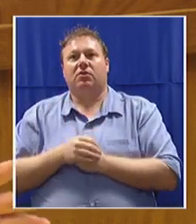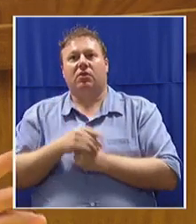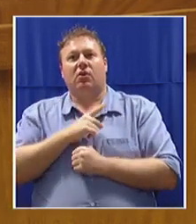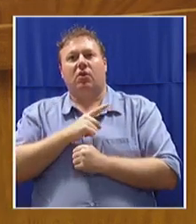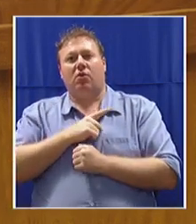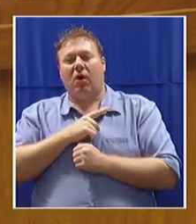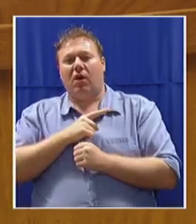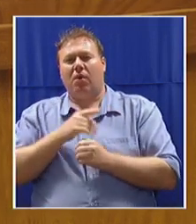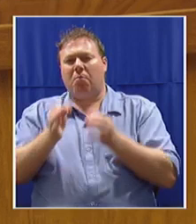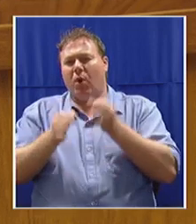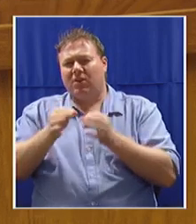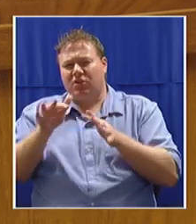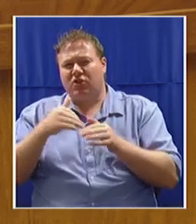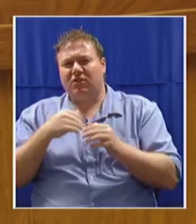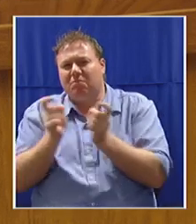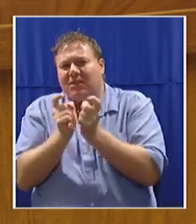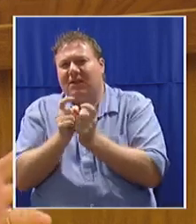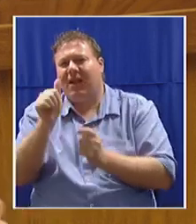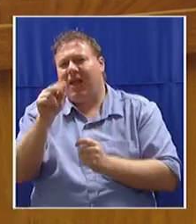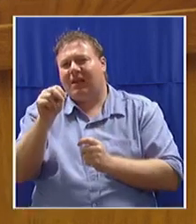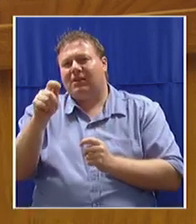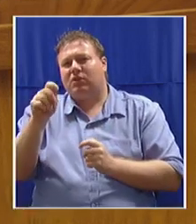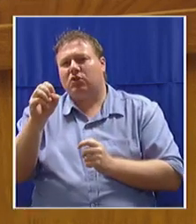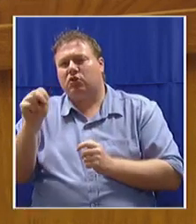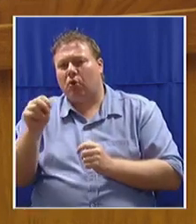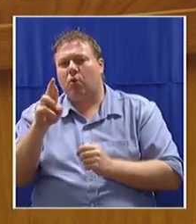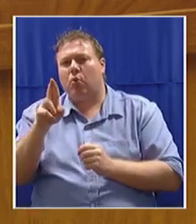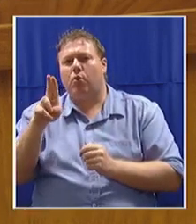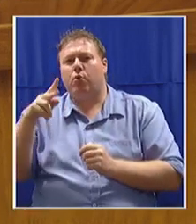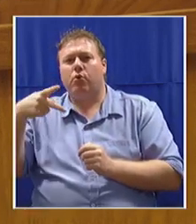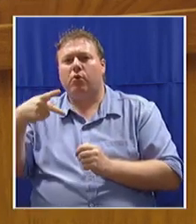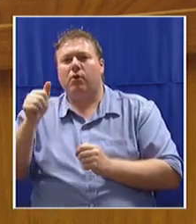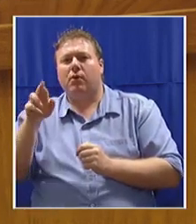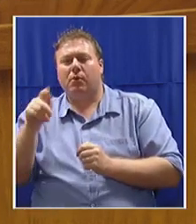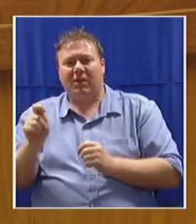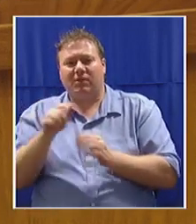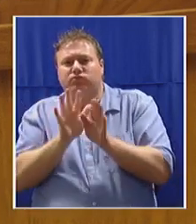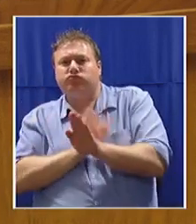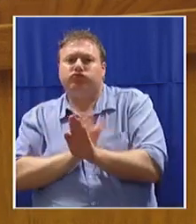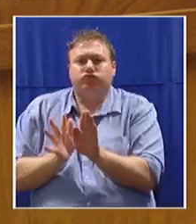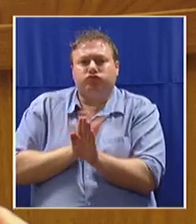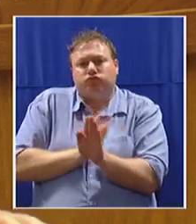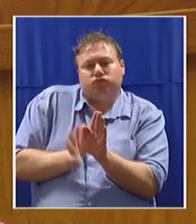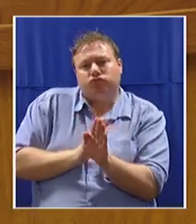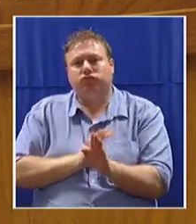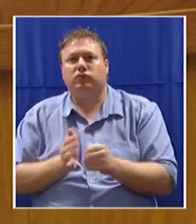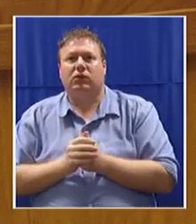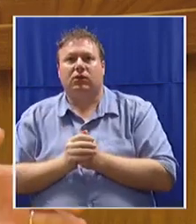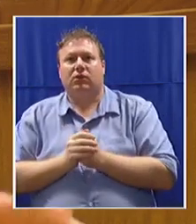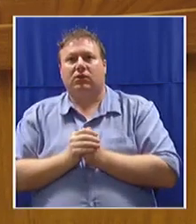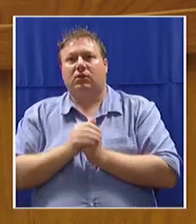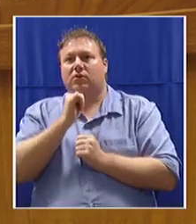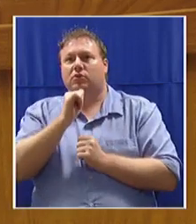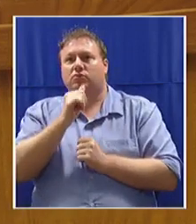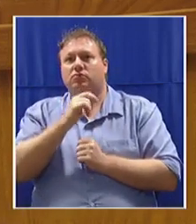Rupert quietly behind the scenes and keeping this away from their own parties? And more importantly,